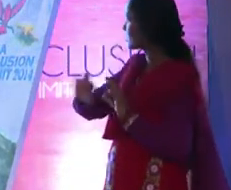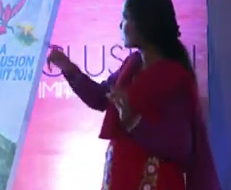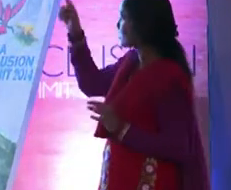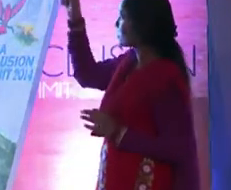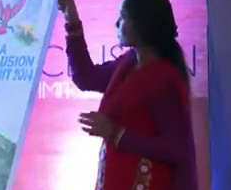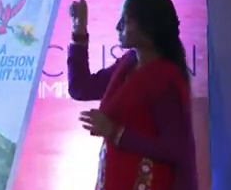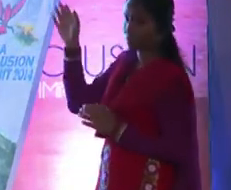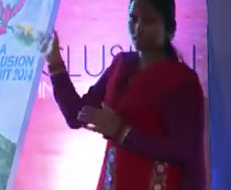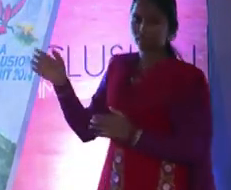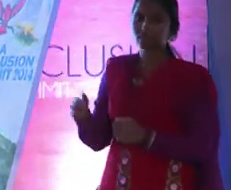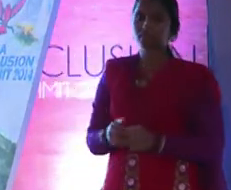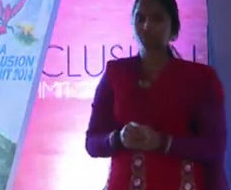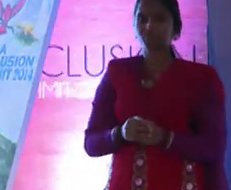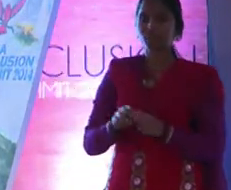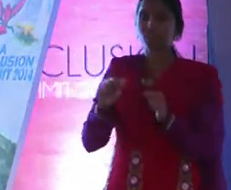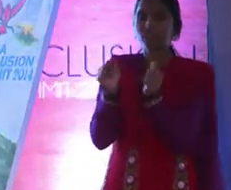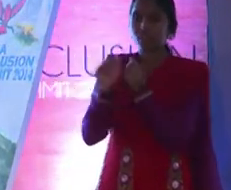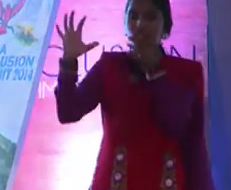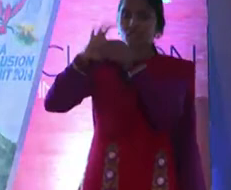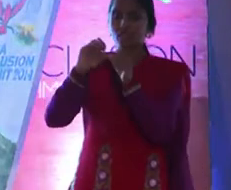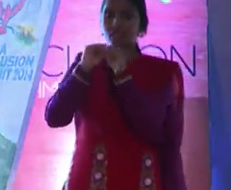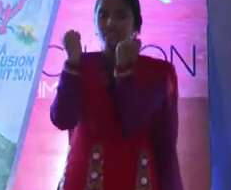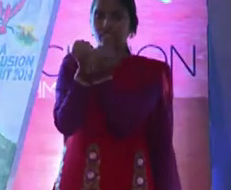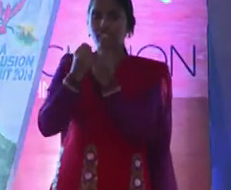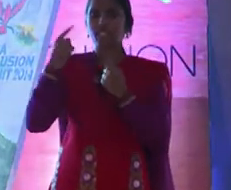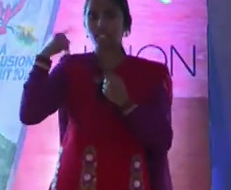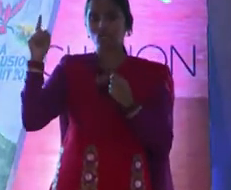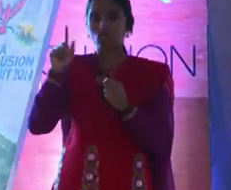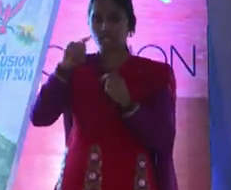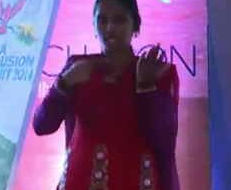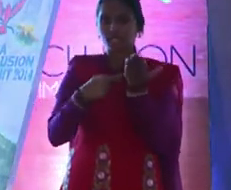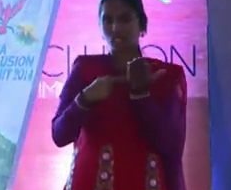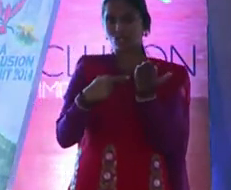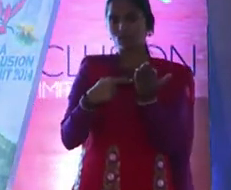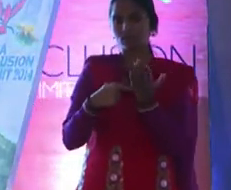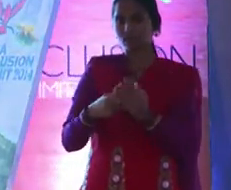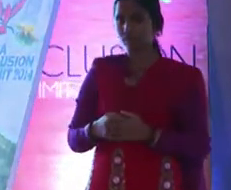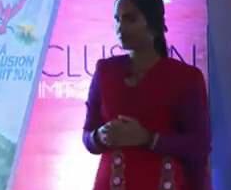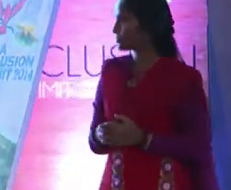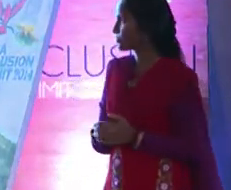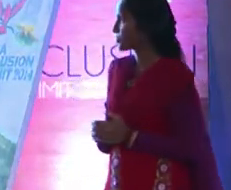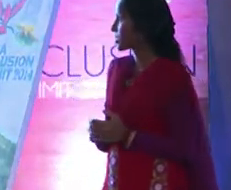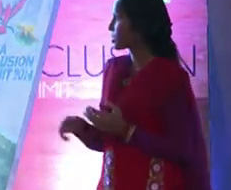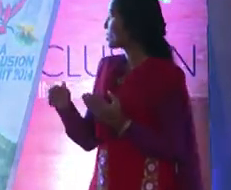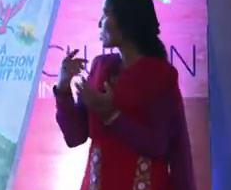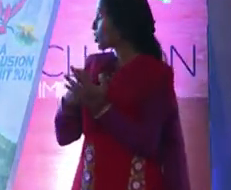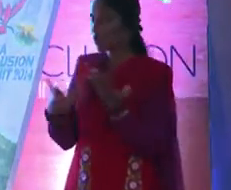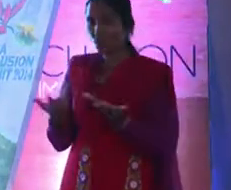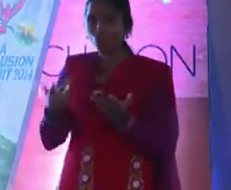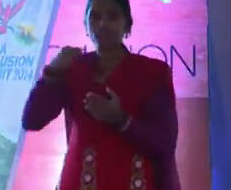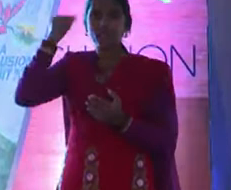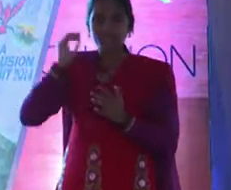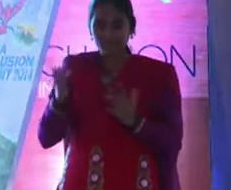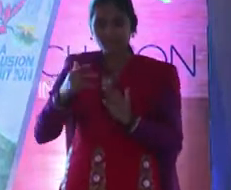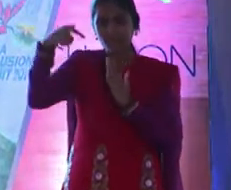collaboration with the Department of Science and Technology, which will essentially get into the area of which are the type of aids and assistive devices which are